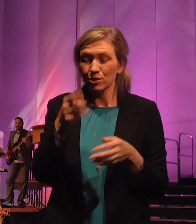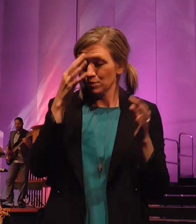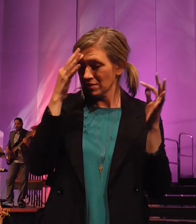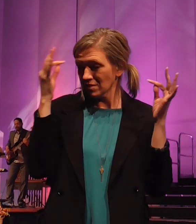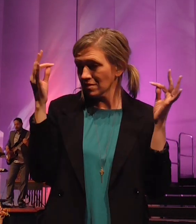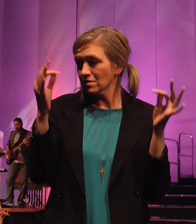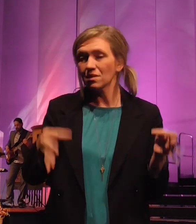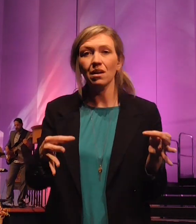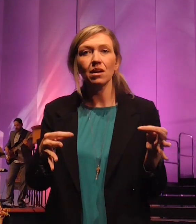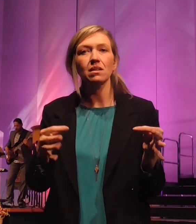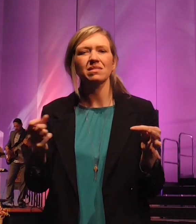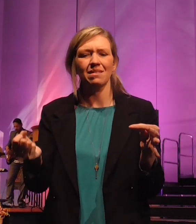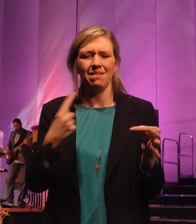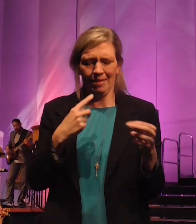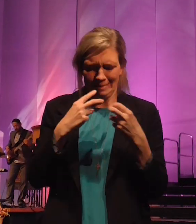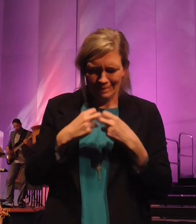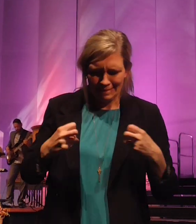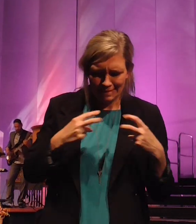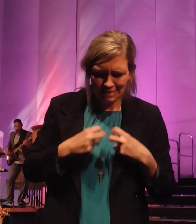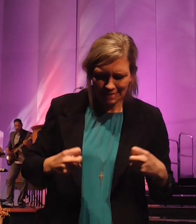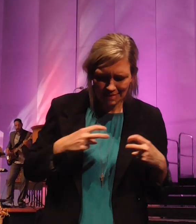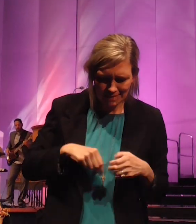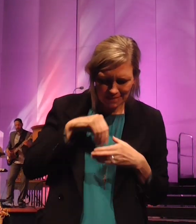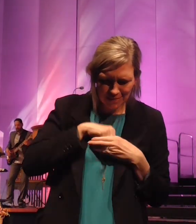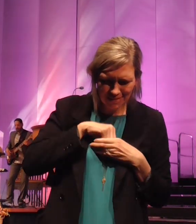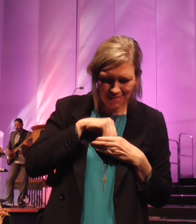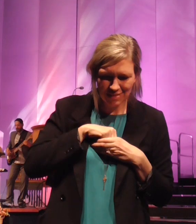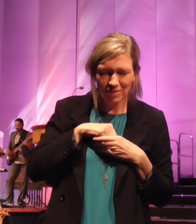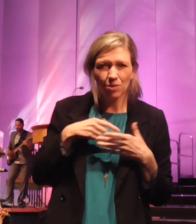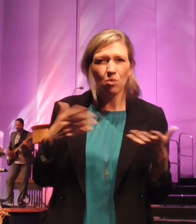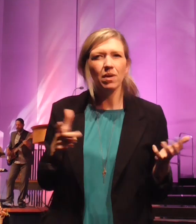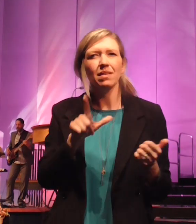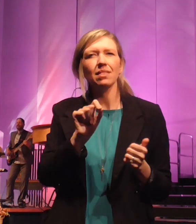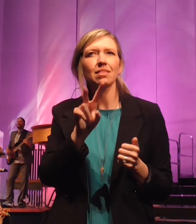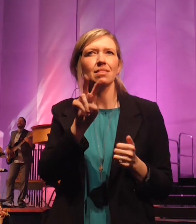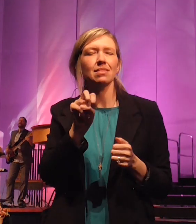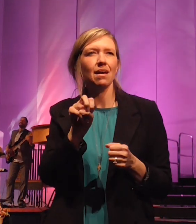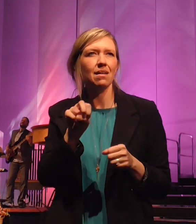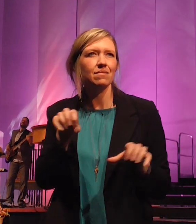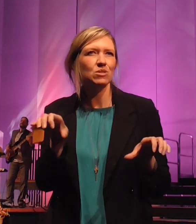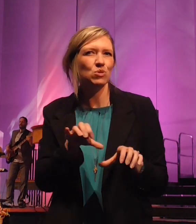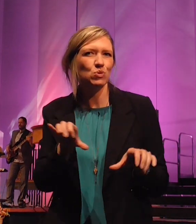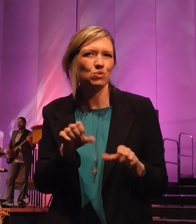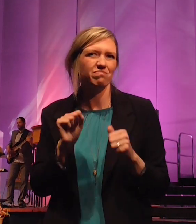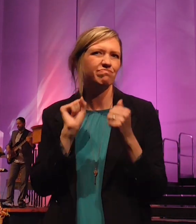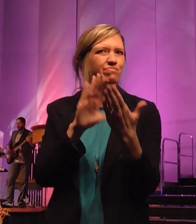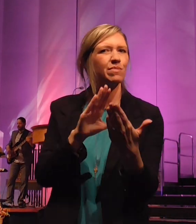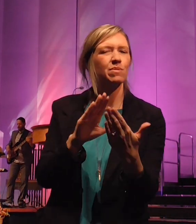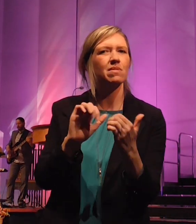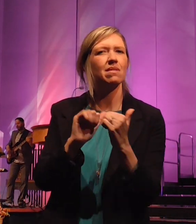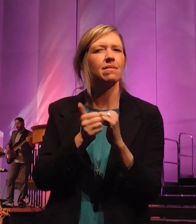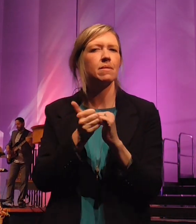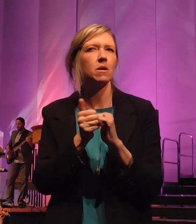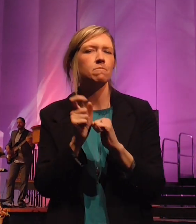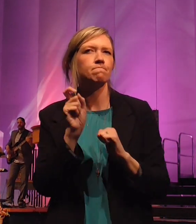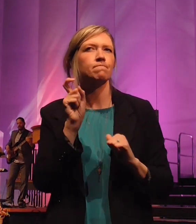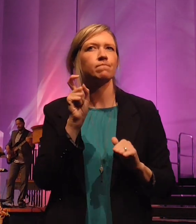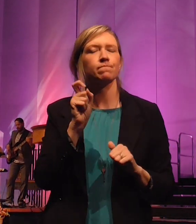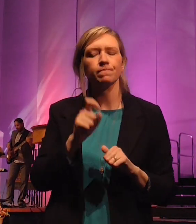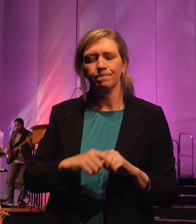Whatever you decide, ask yourself from inside, what would love do now?